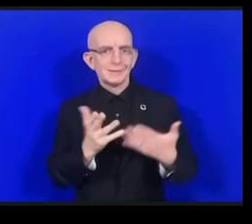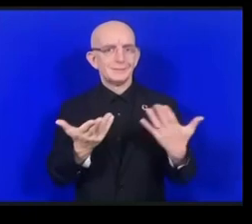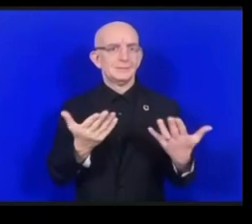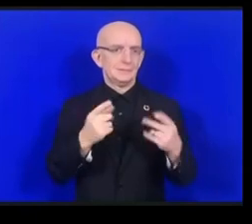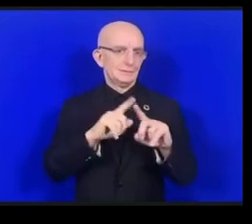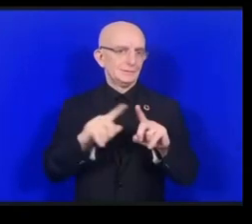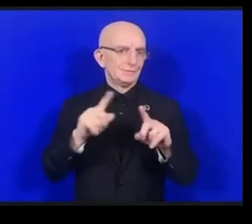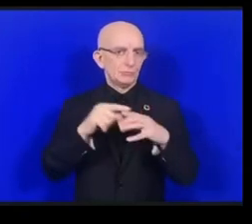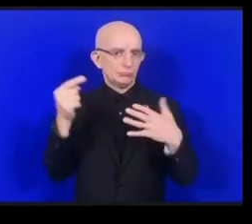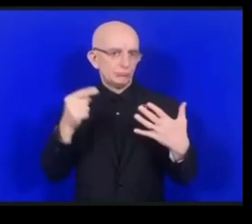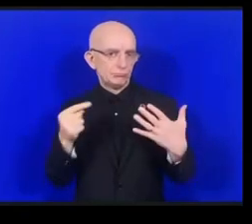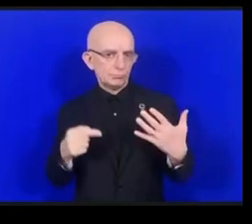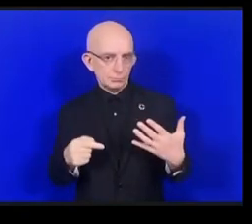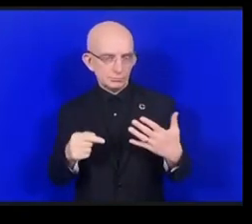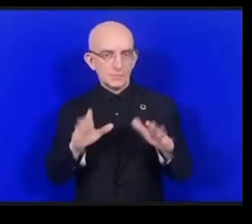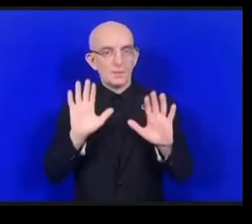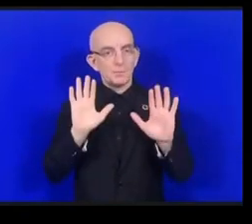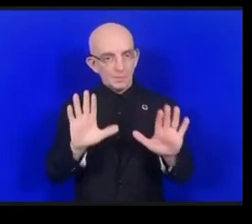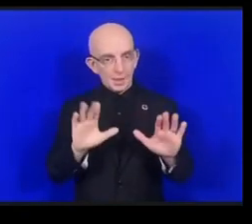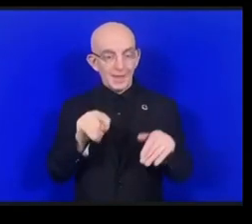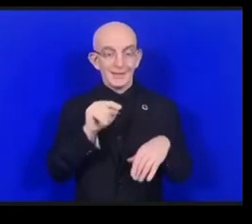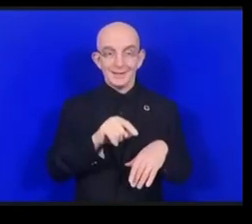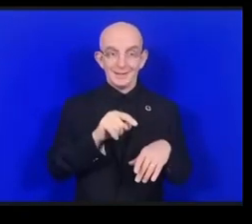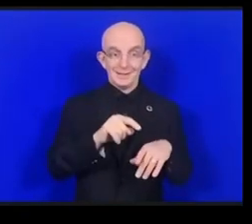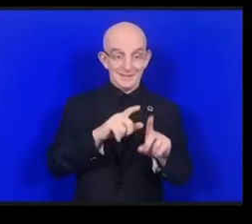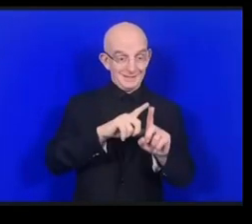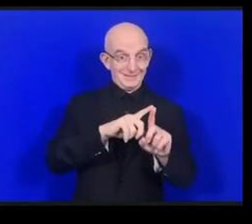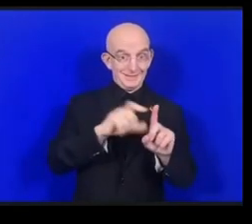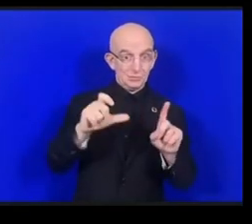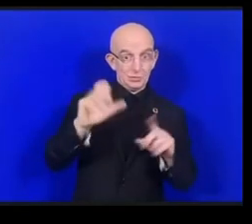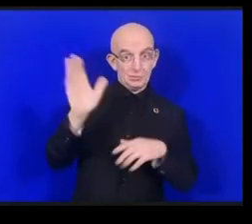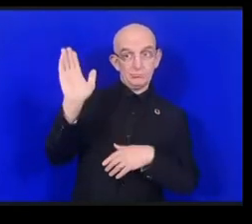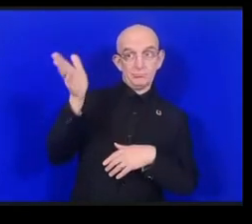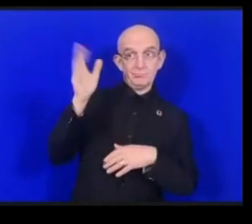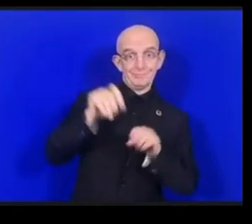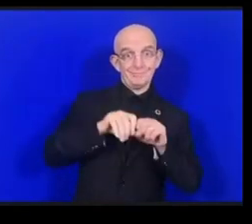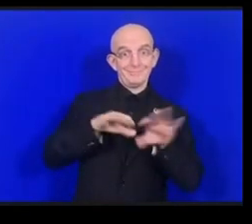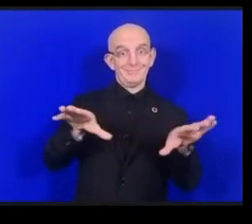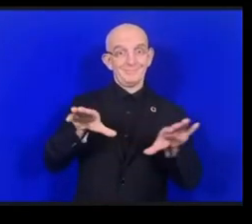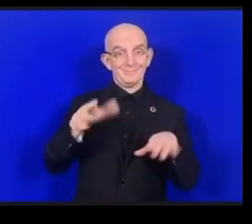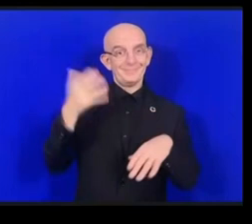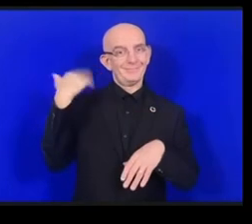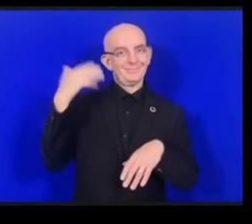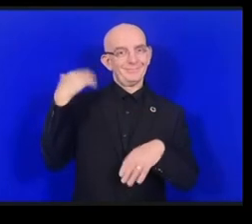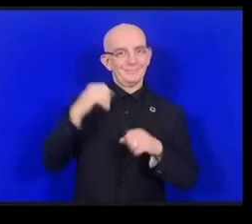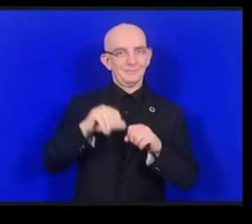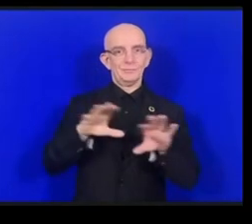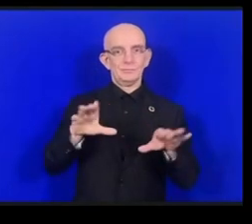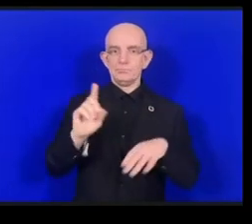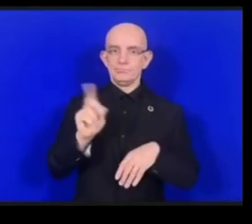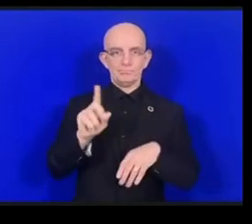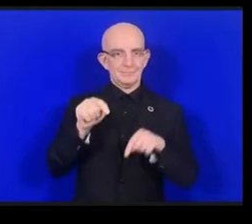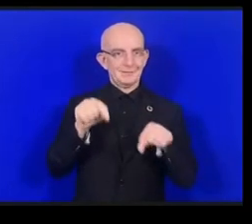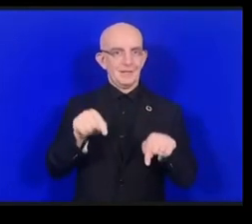all so how they C uh how how how will impact their advocacy they always have to